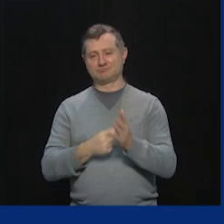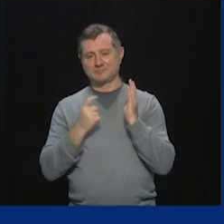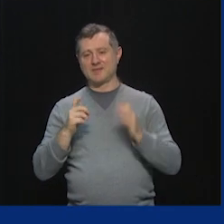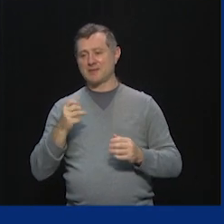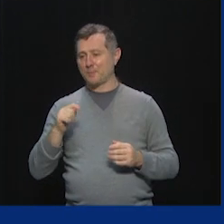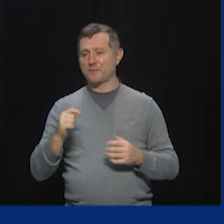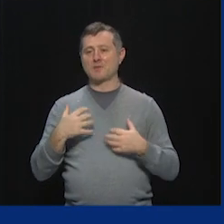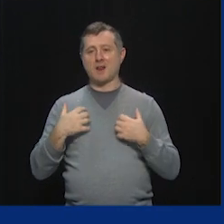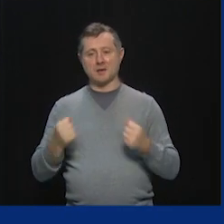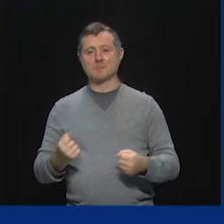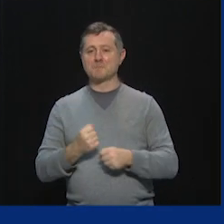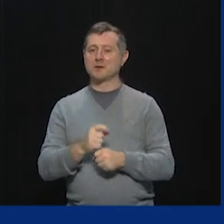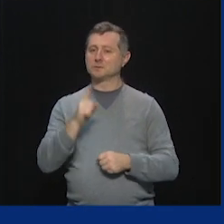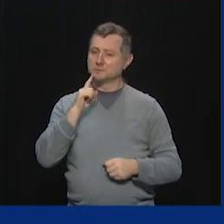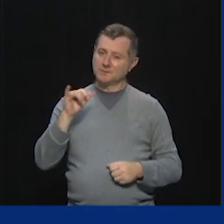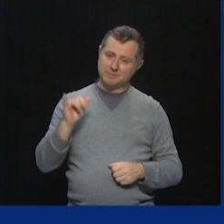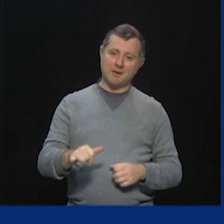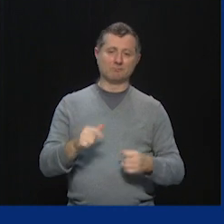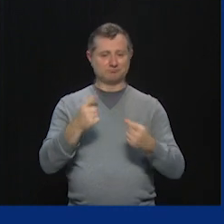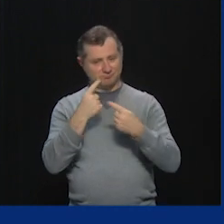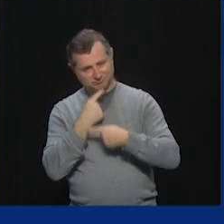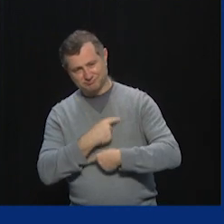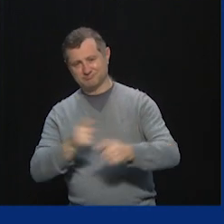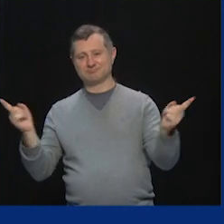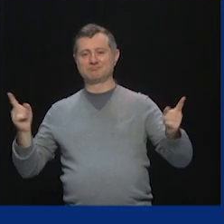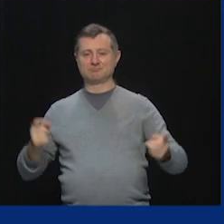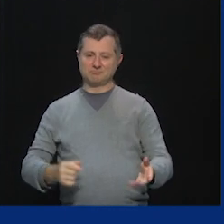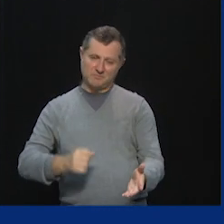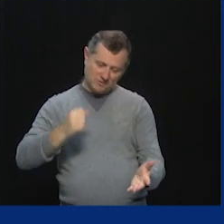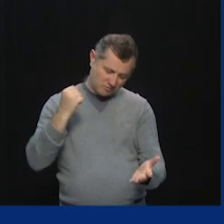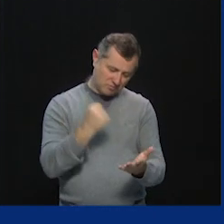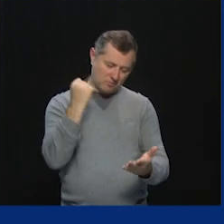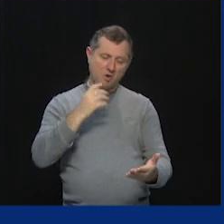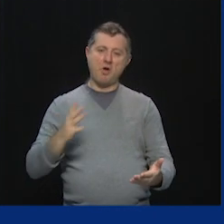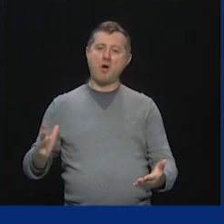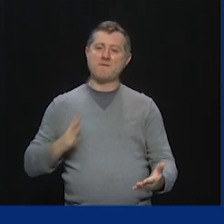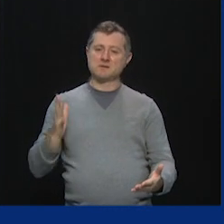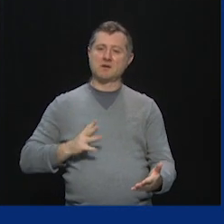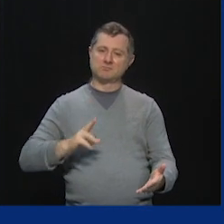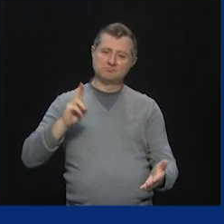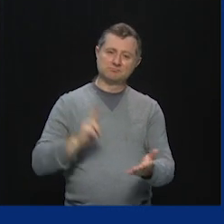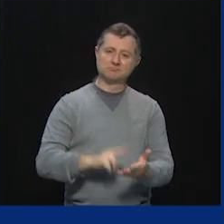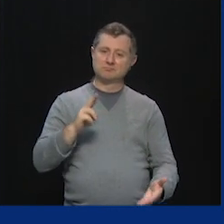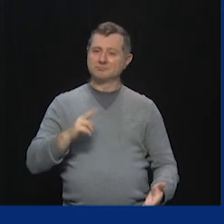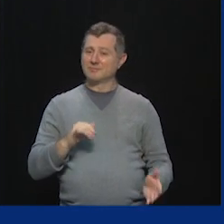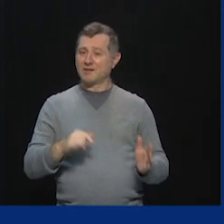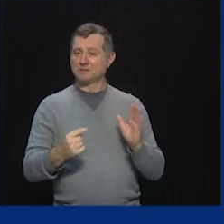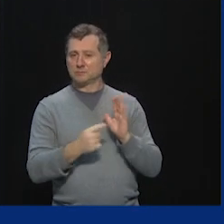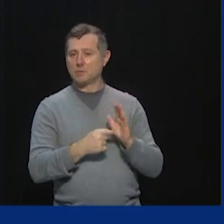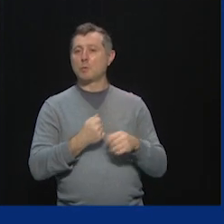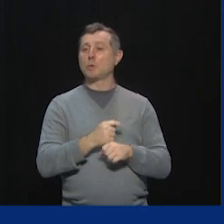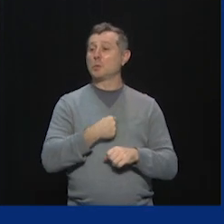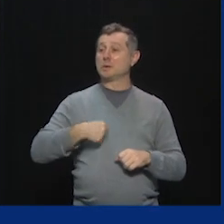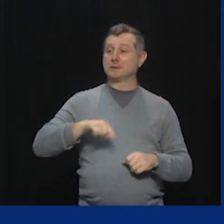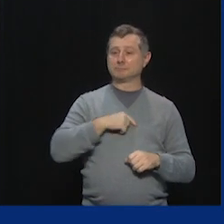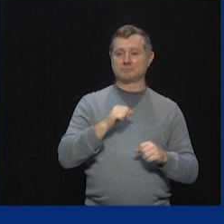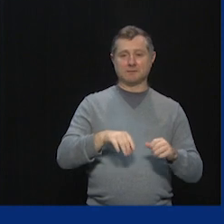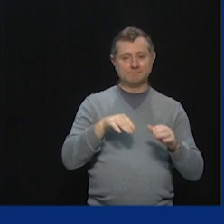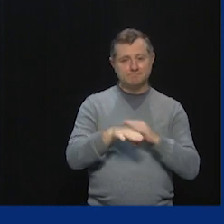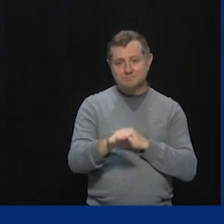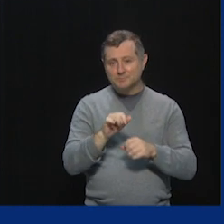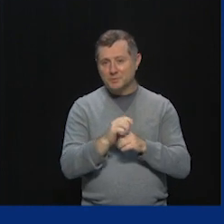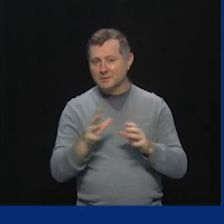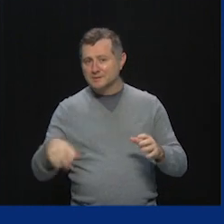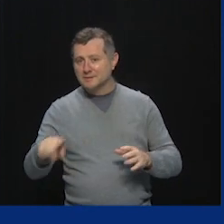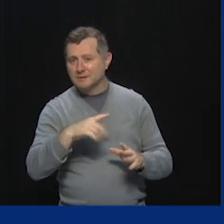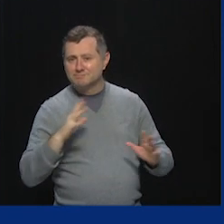employees, but also for the customers, for public-facing businesses, that we can enter places continue to get the economy back on track, continue